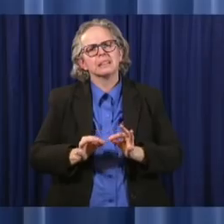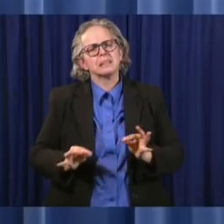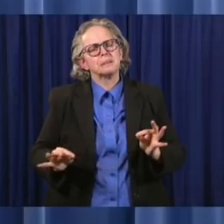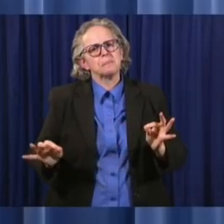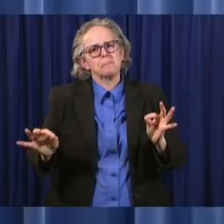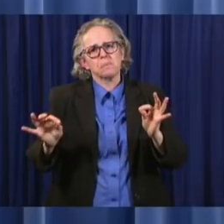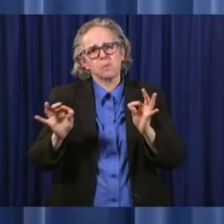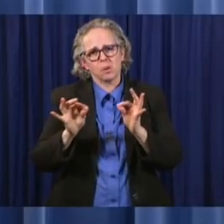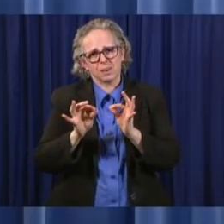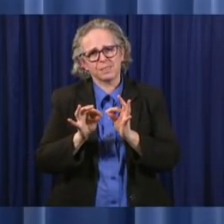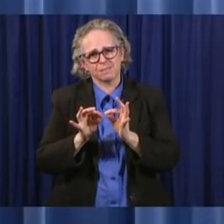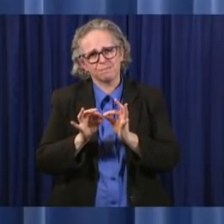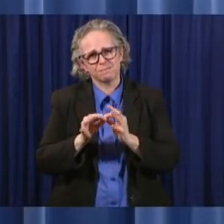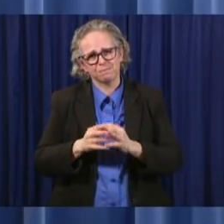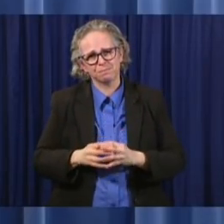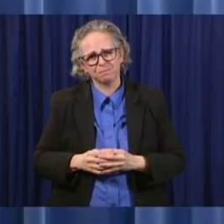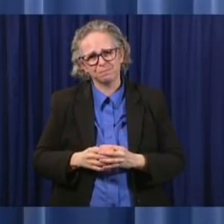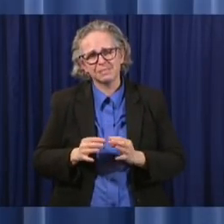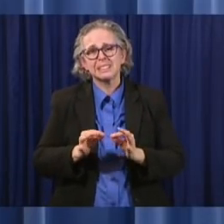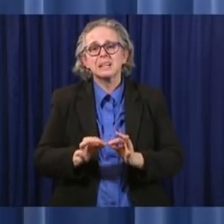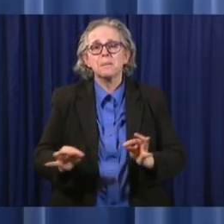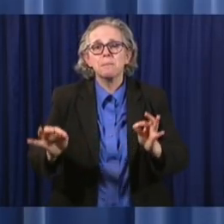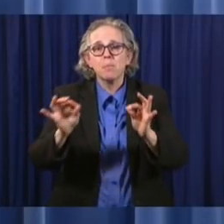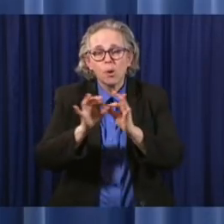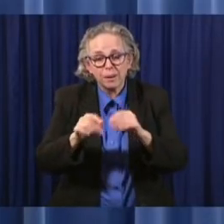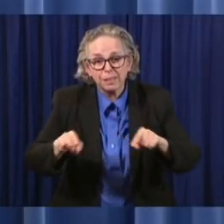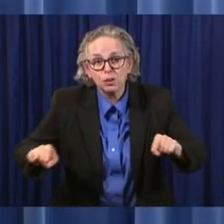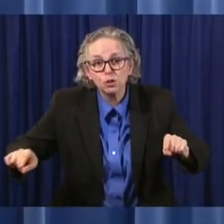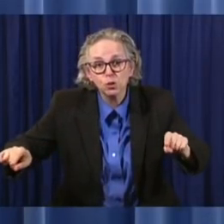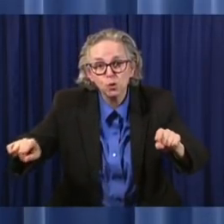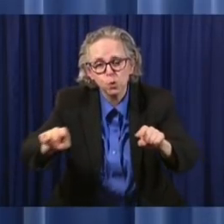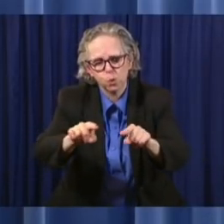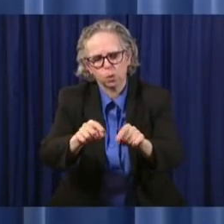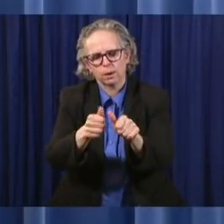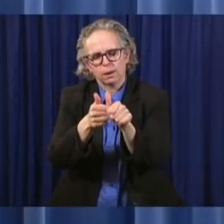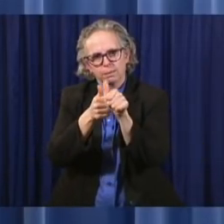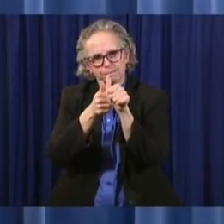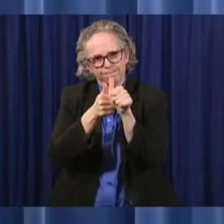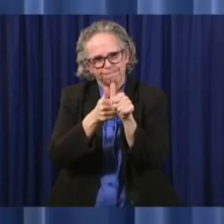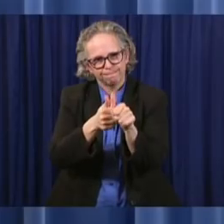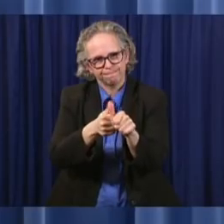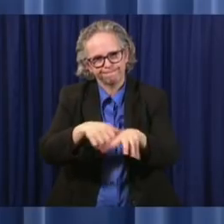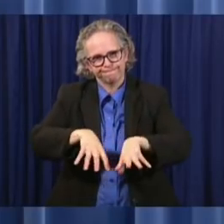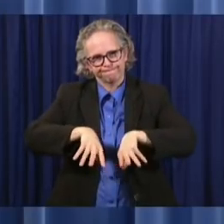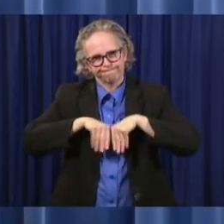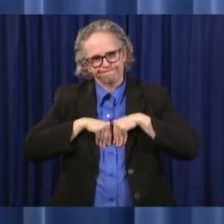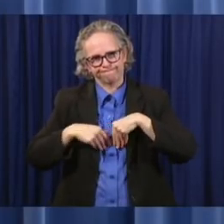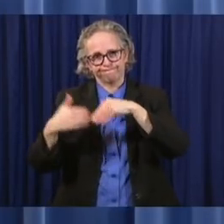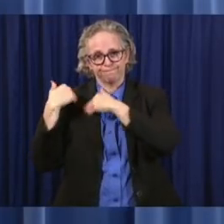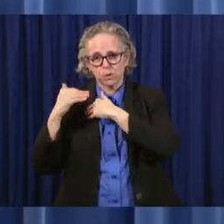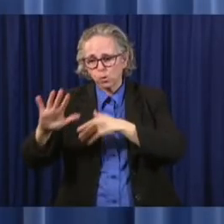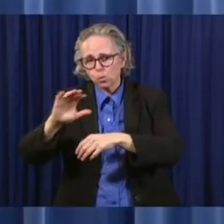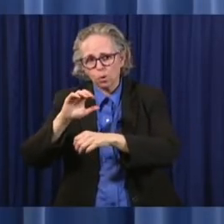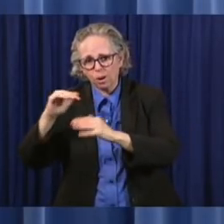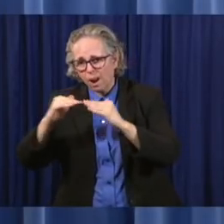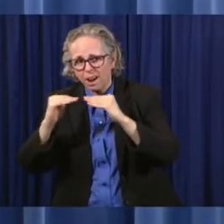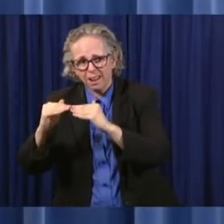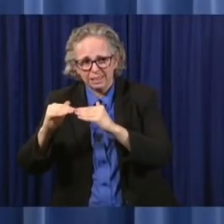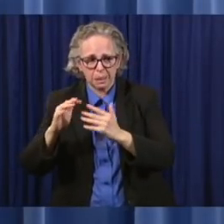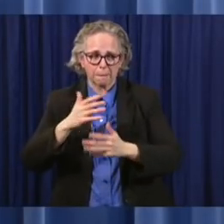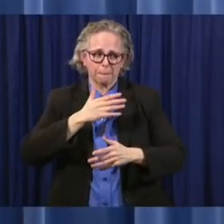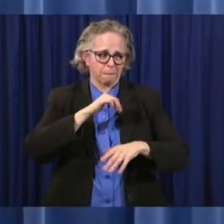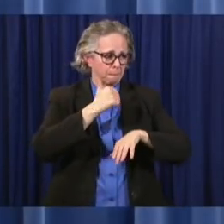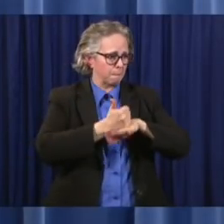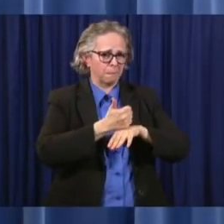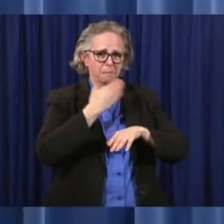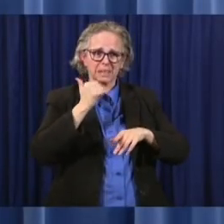everybody out there in business and profession follow what your peers have come up with as being the best practices so that we